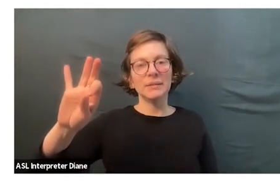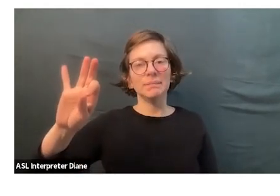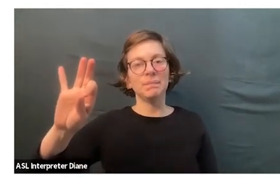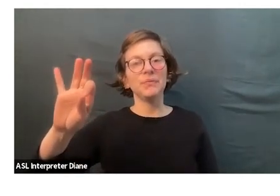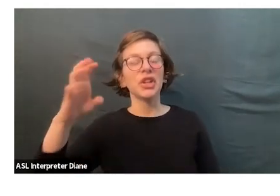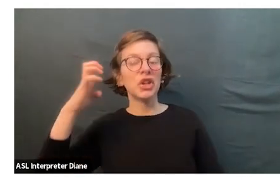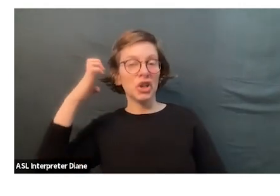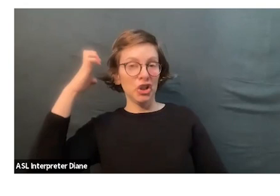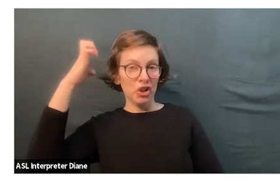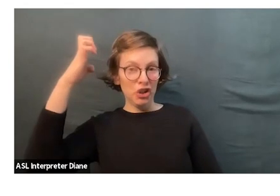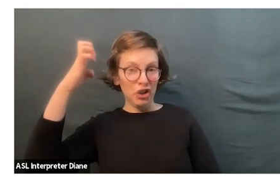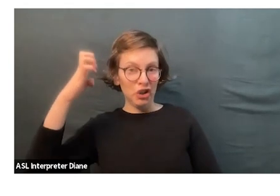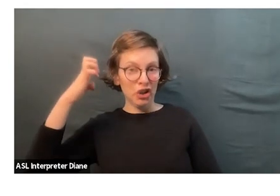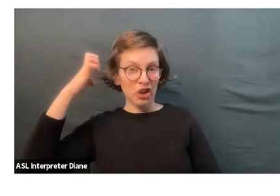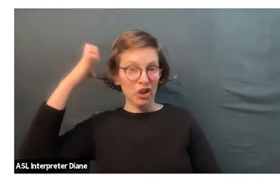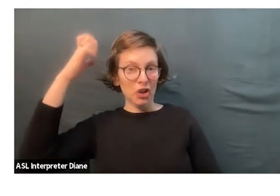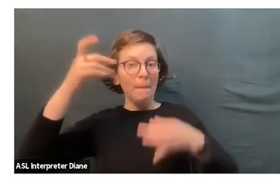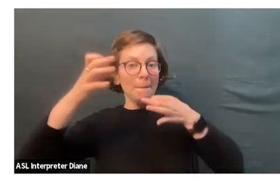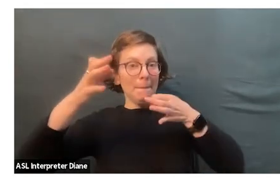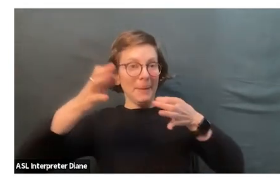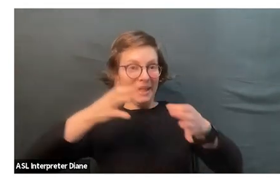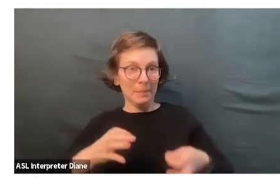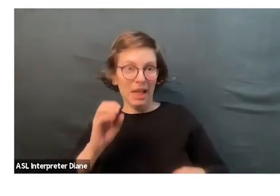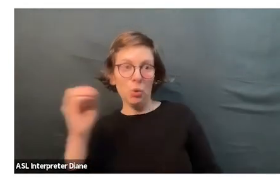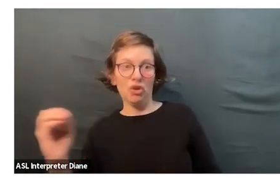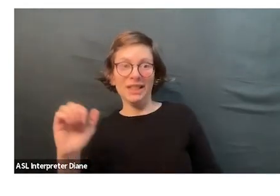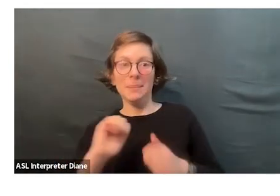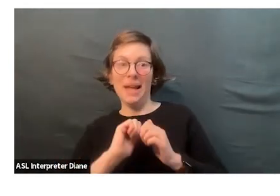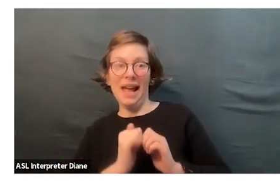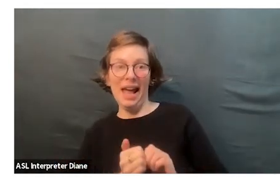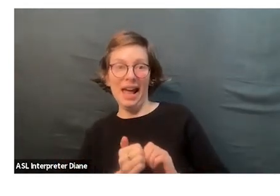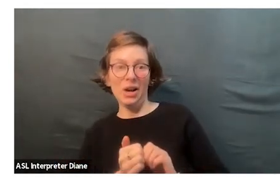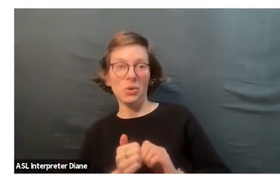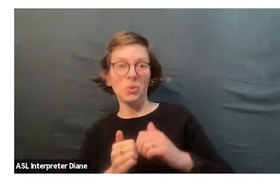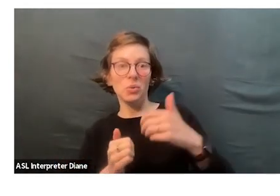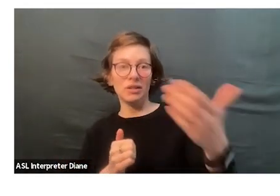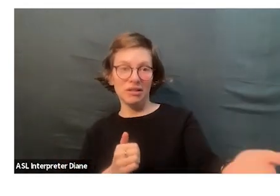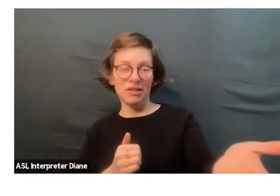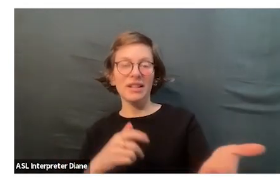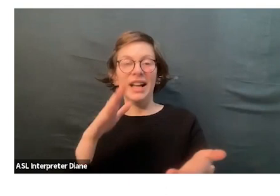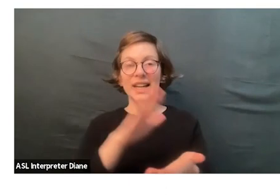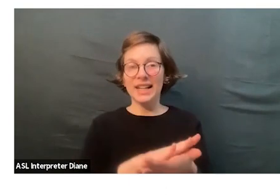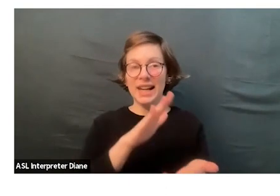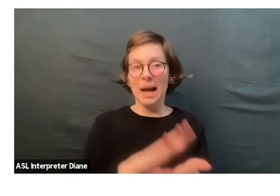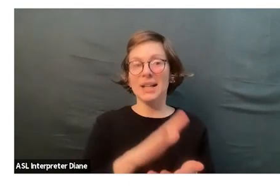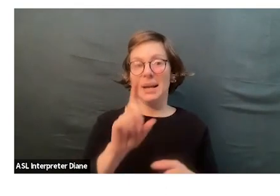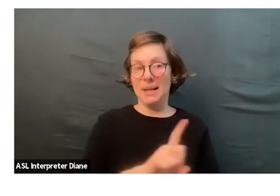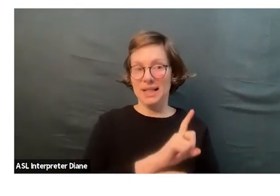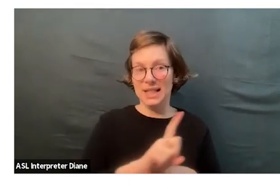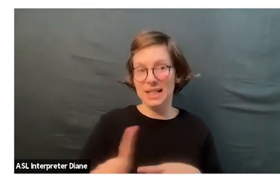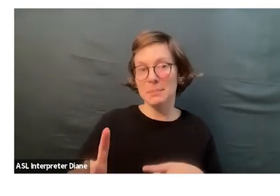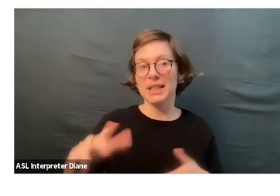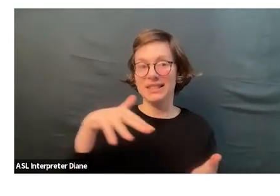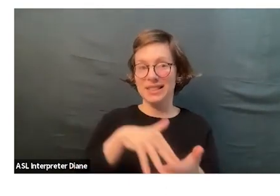And this includes ancient Greece and ancient Rome, and those types of empires of antiquity,